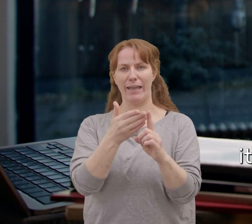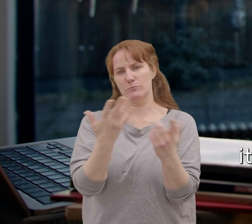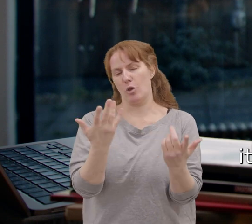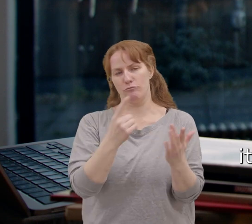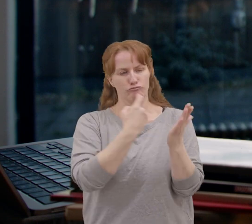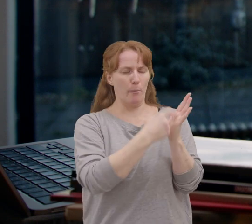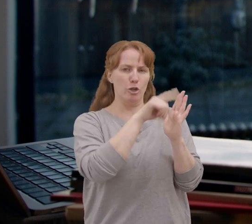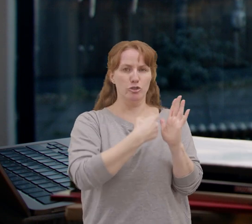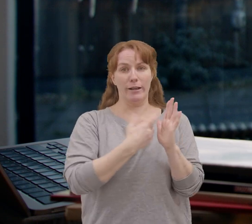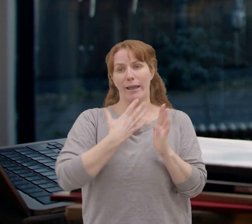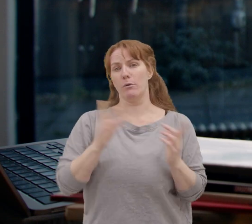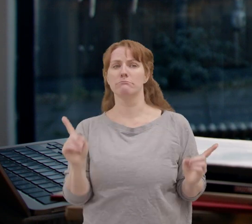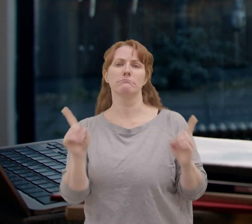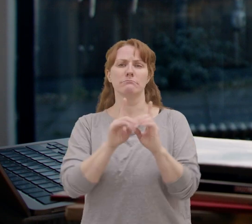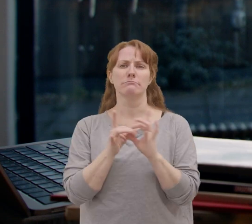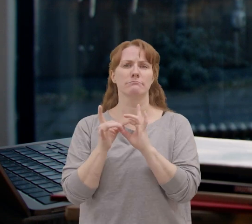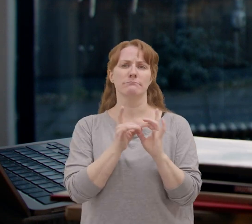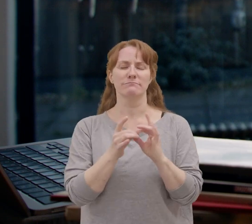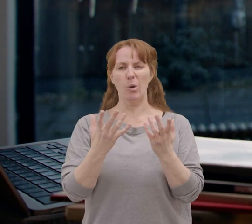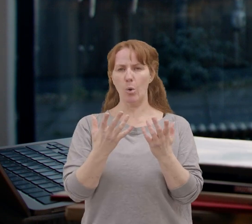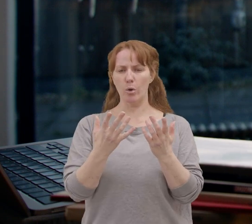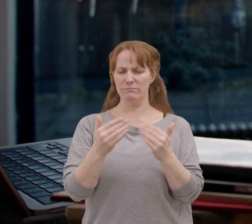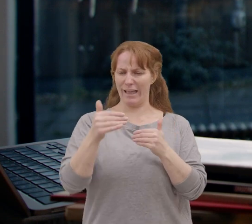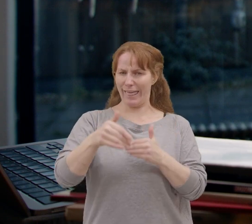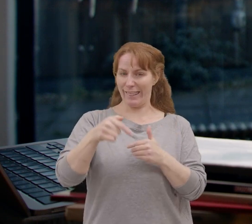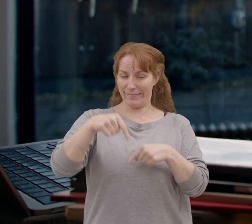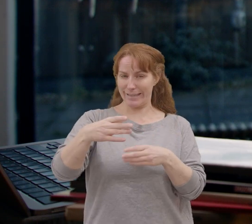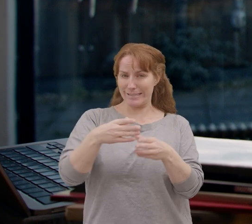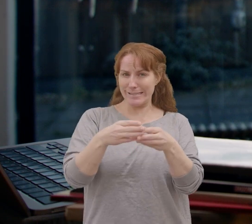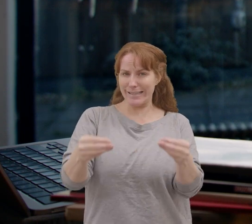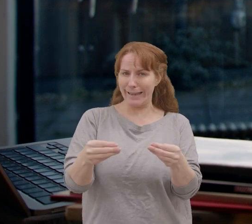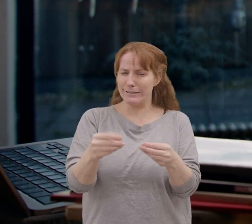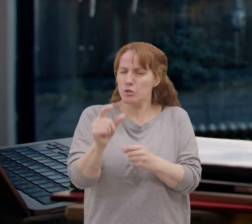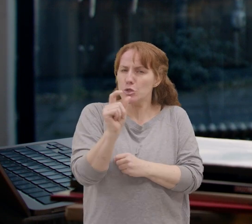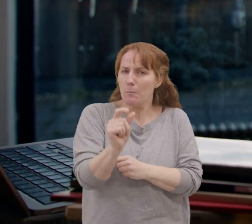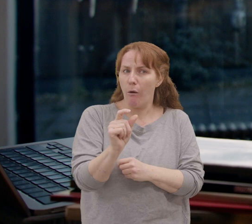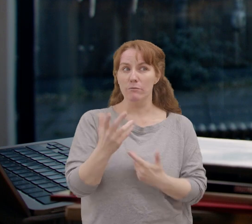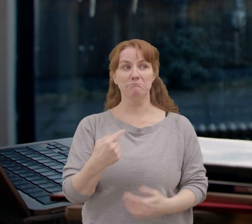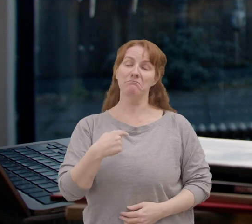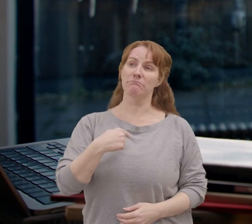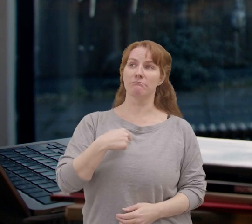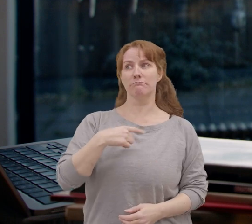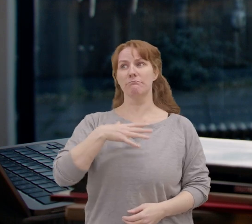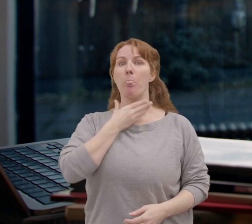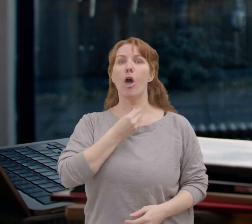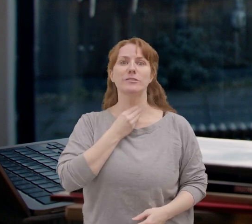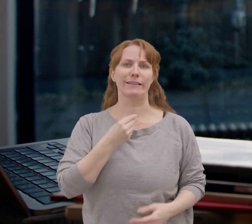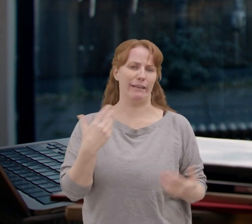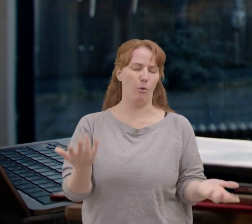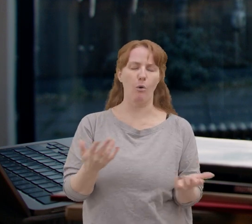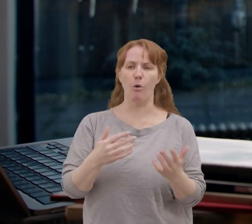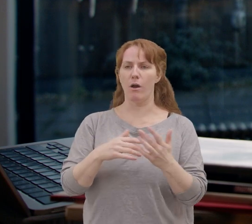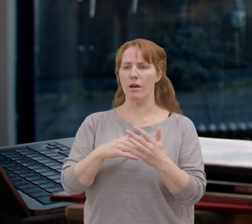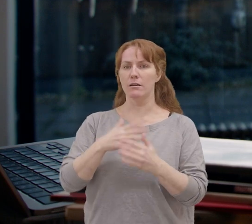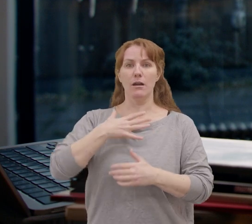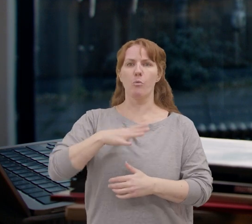want to be together. But they also might have a smaller objective just for this scene. These can be tiny if you want. It could just be, I want a glass of water.